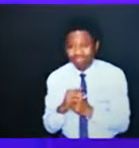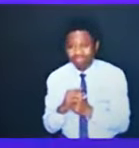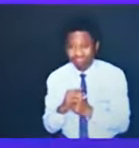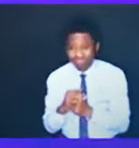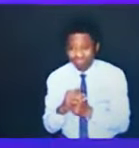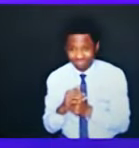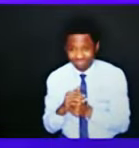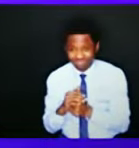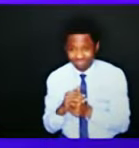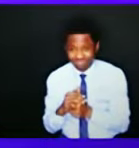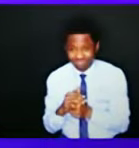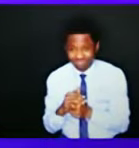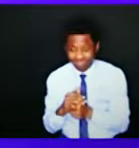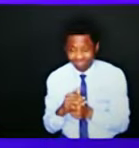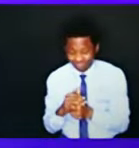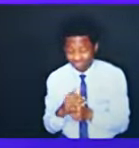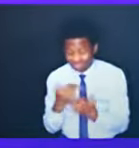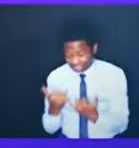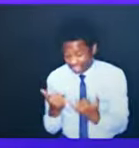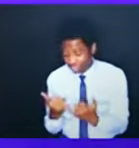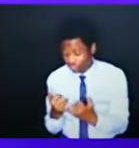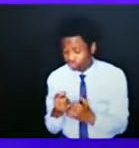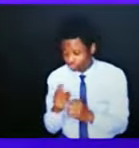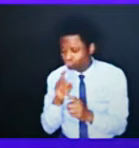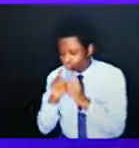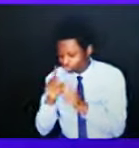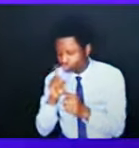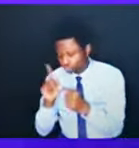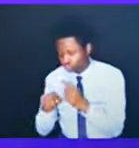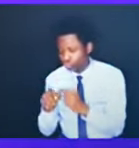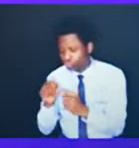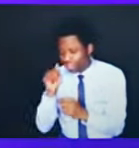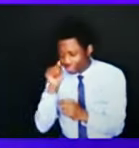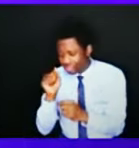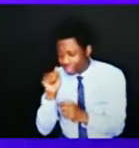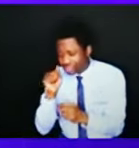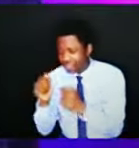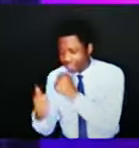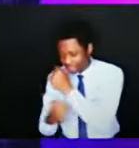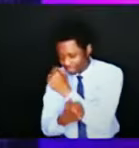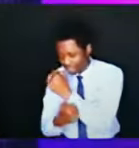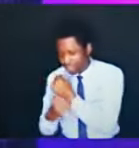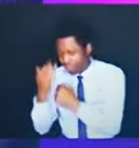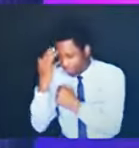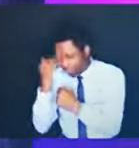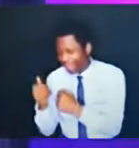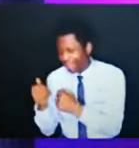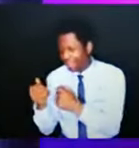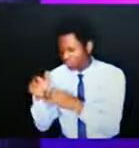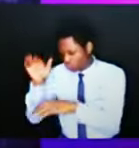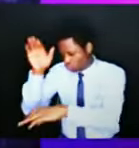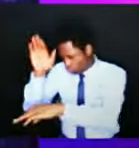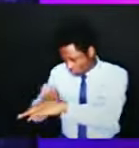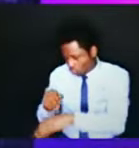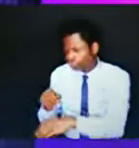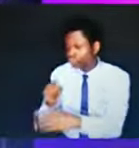going to speak to Abraham the real reason of his